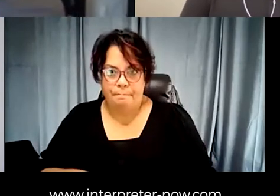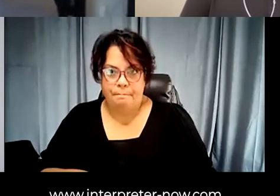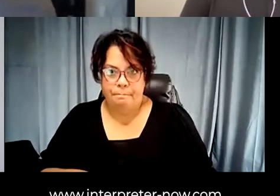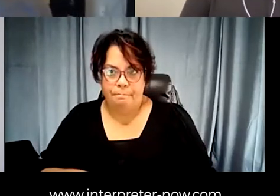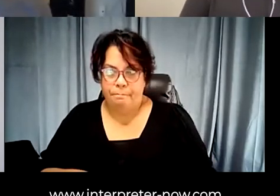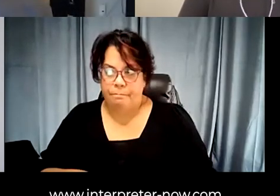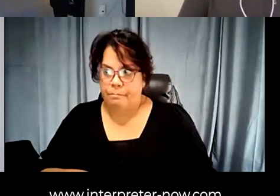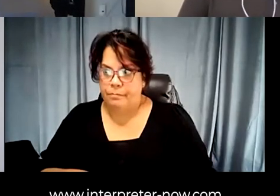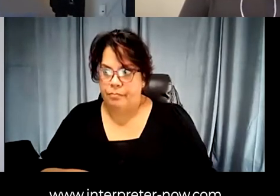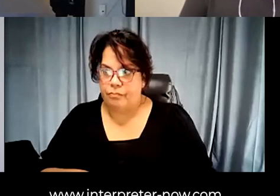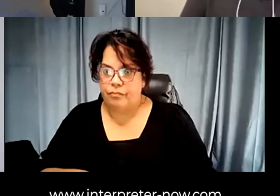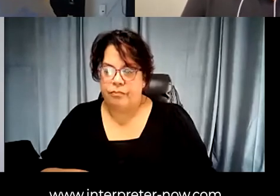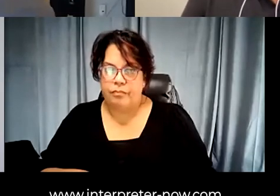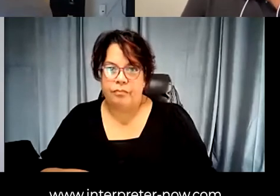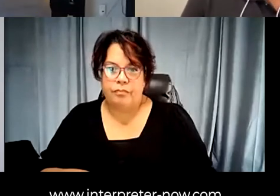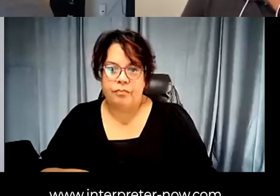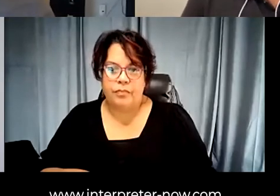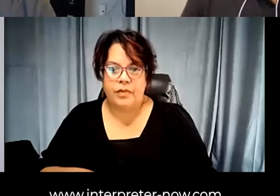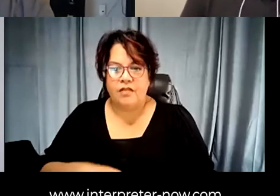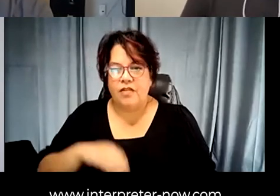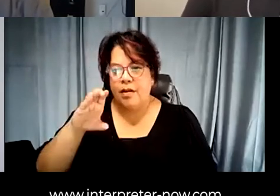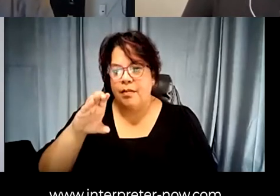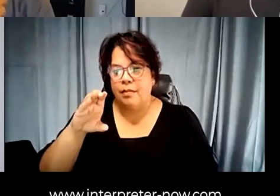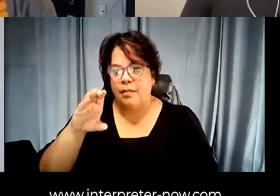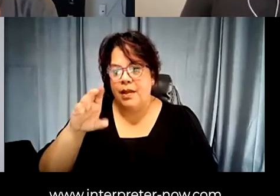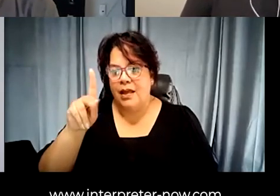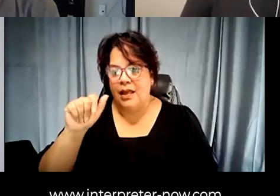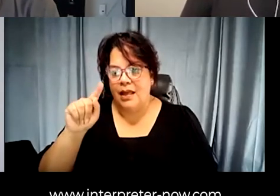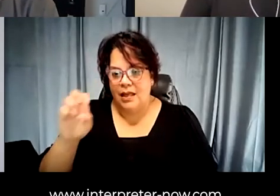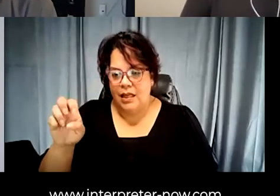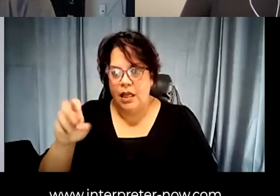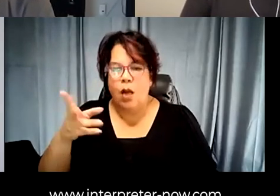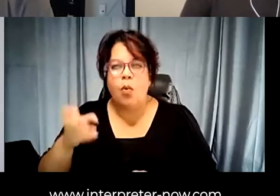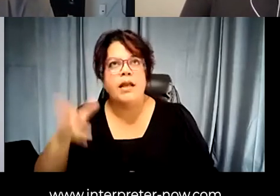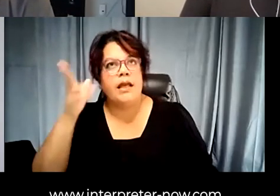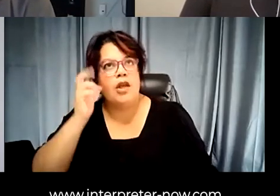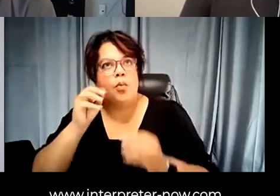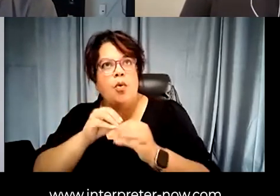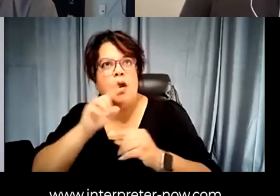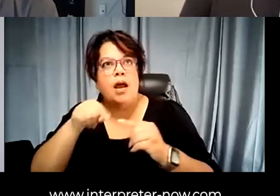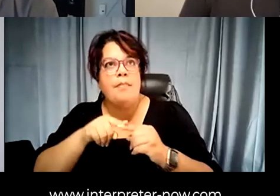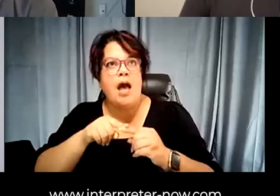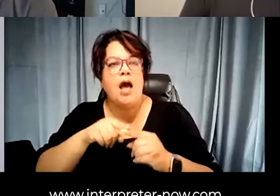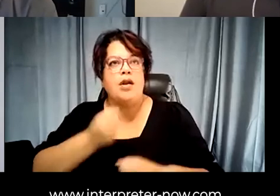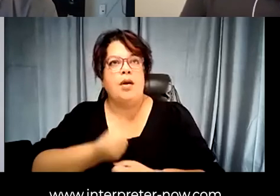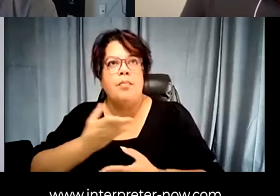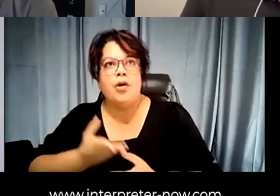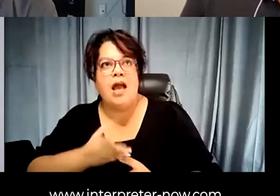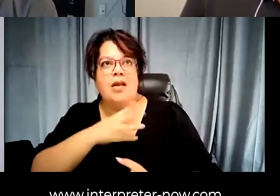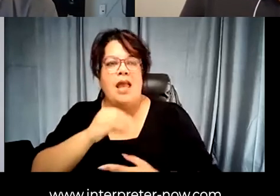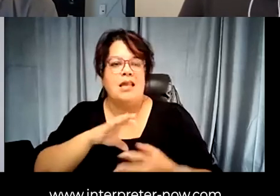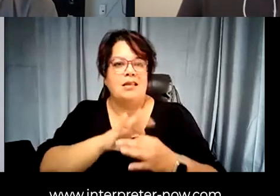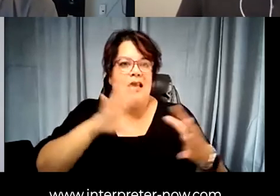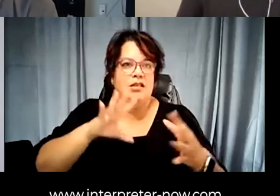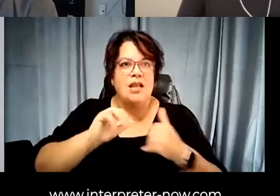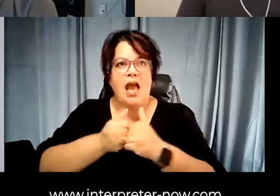Let's take this one from Katie. I would love to hear more about burnout and detachment, particularly related to acquisitions, how to